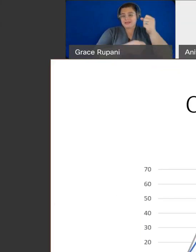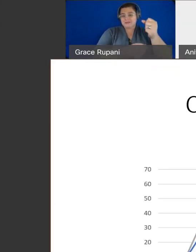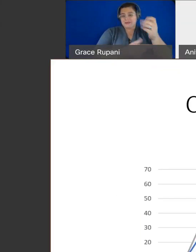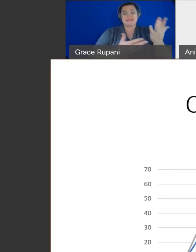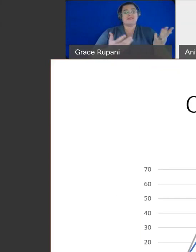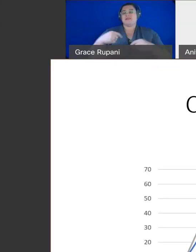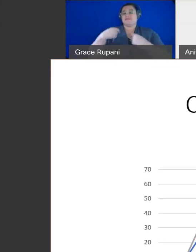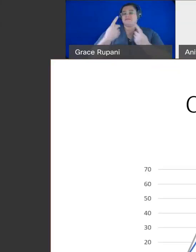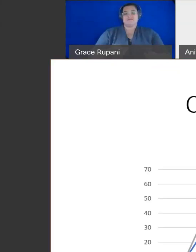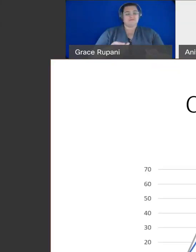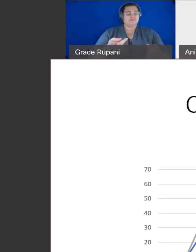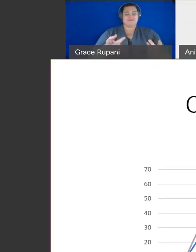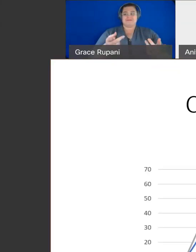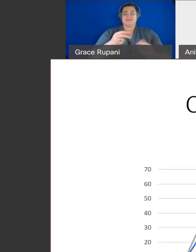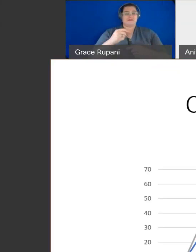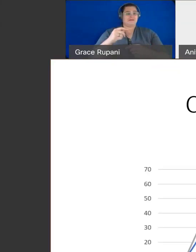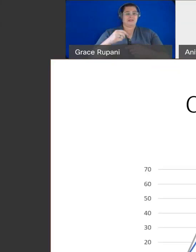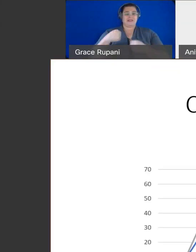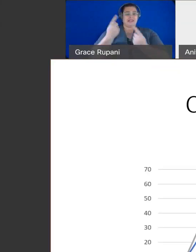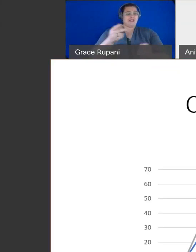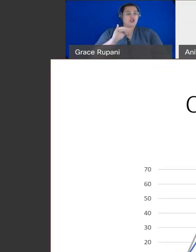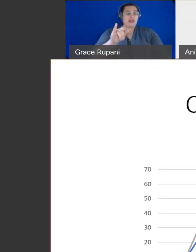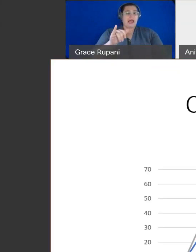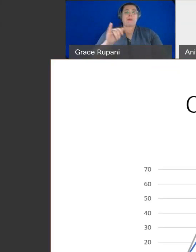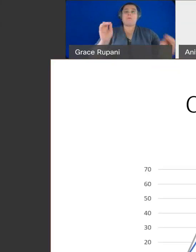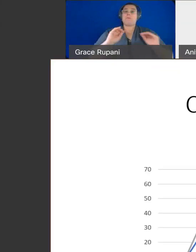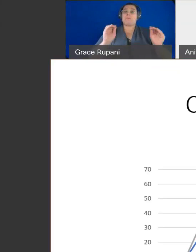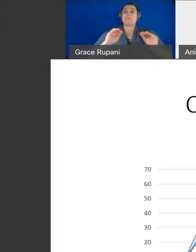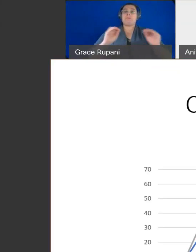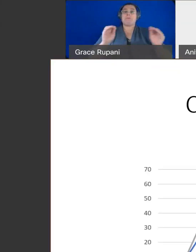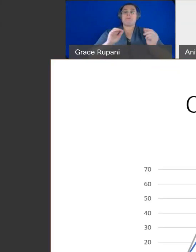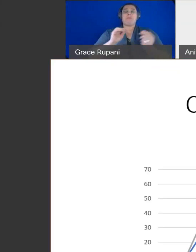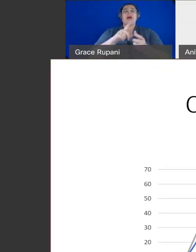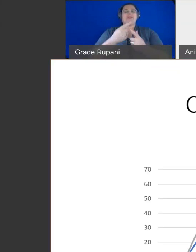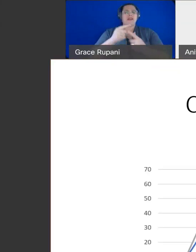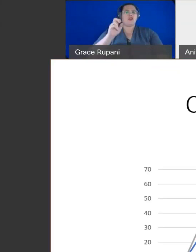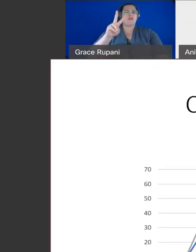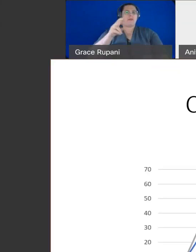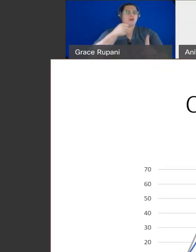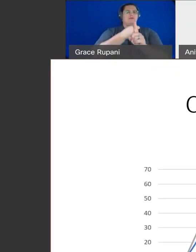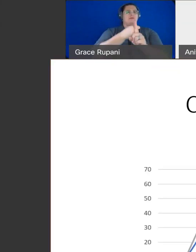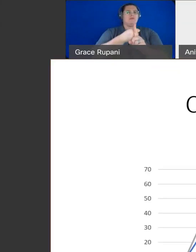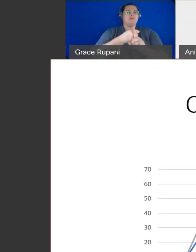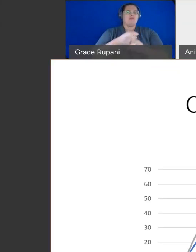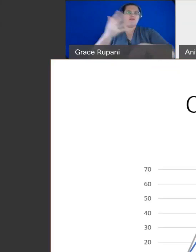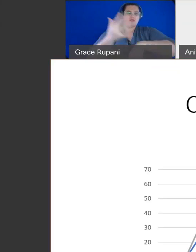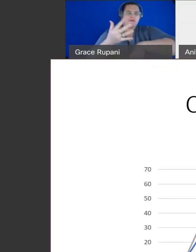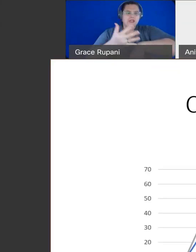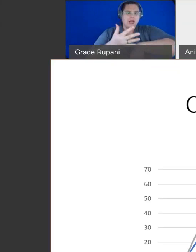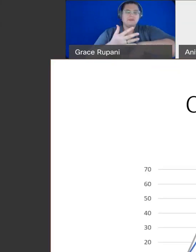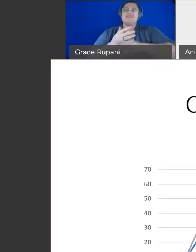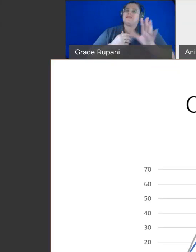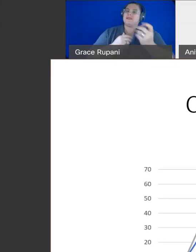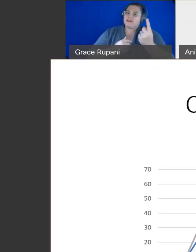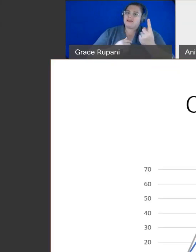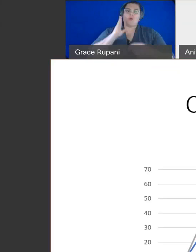of coronavirus since July, and in November we had 5. I will say all 5 occurred in one placement. And